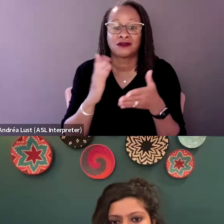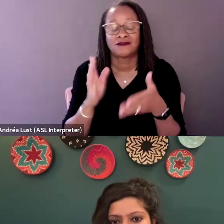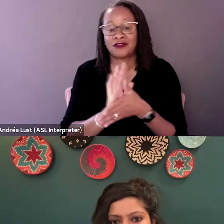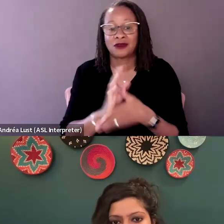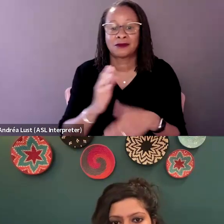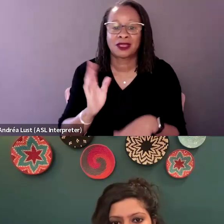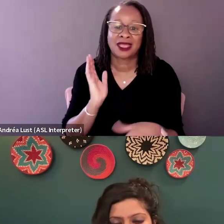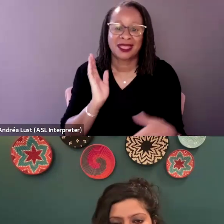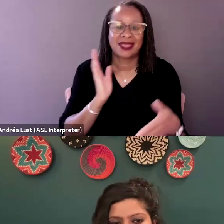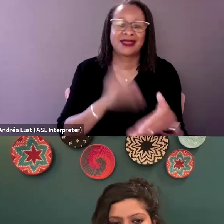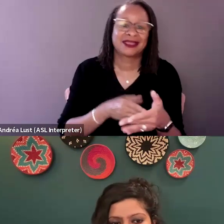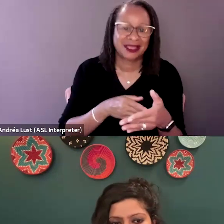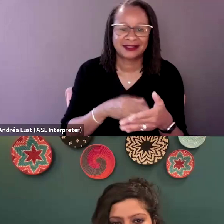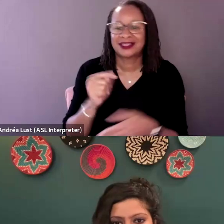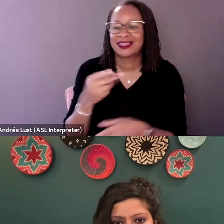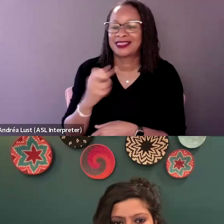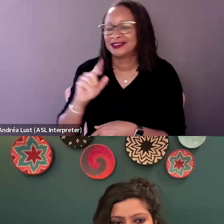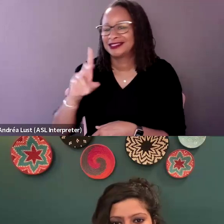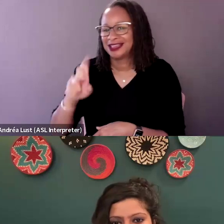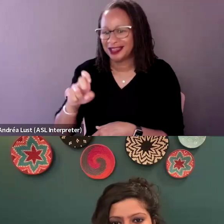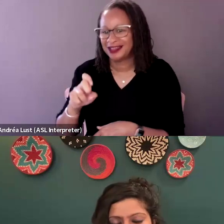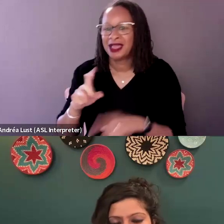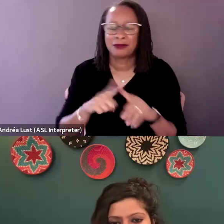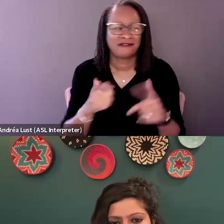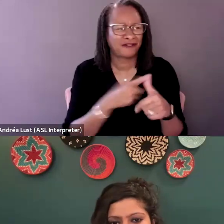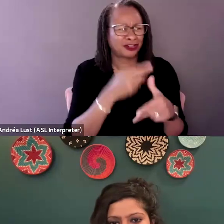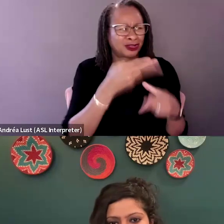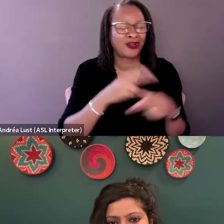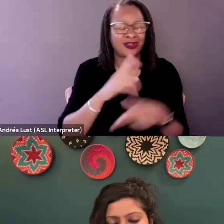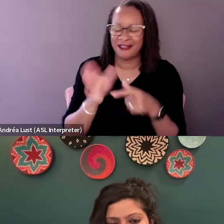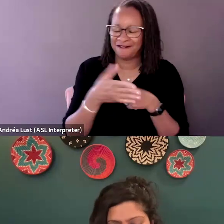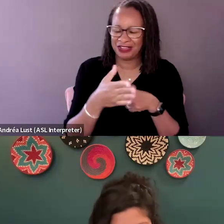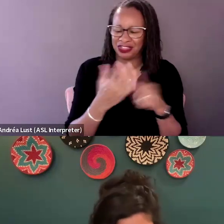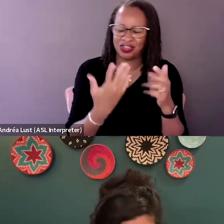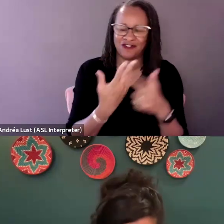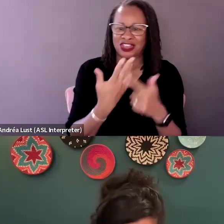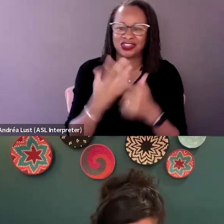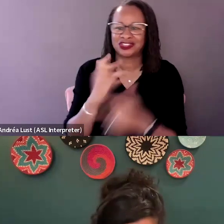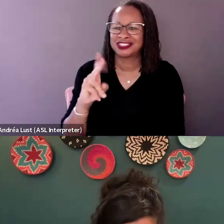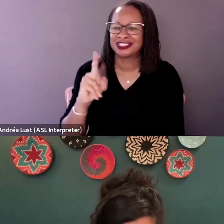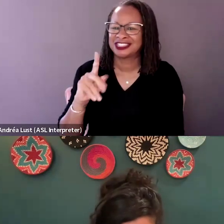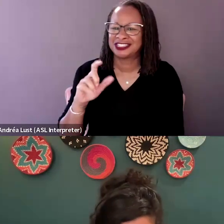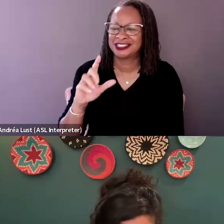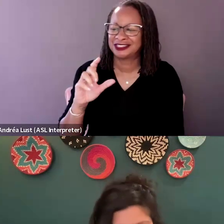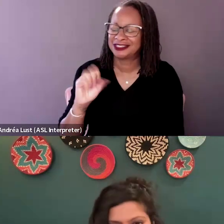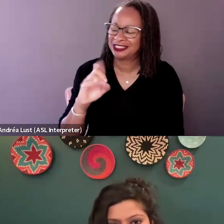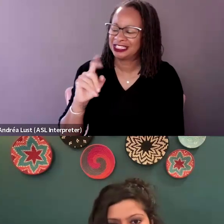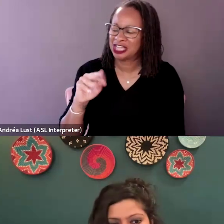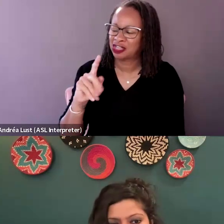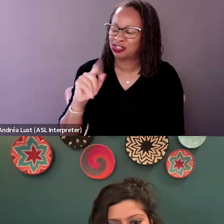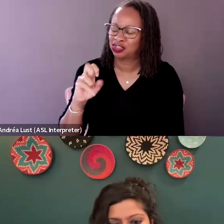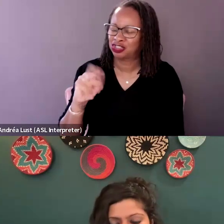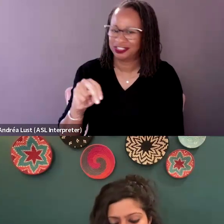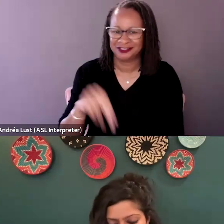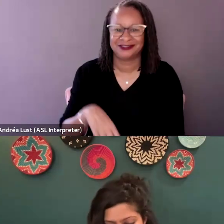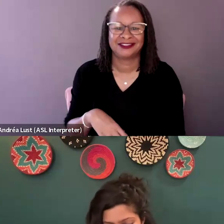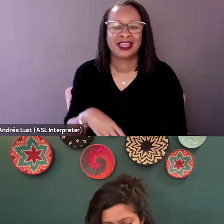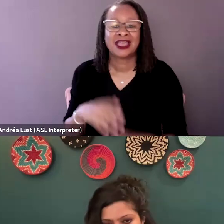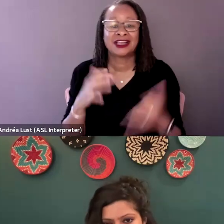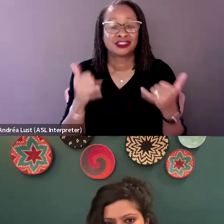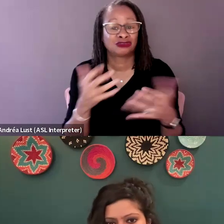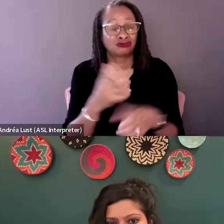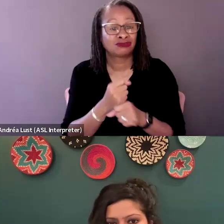my go-to person when it comes to understanding documentary landscape in within India and even outside of it. Her and